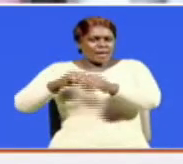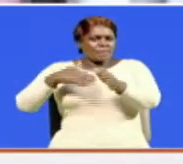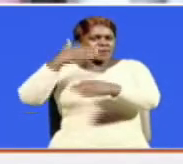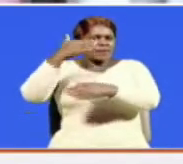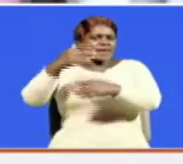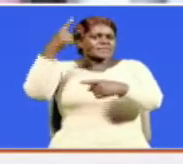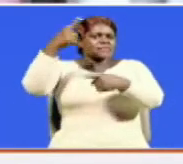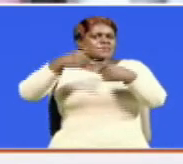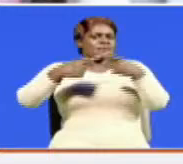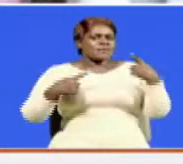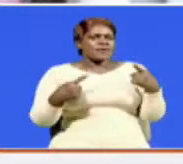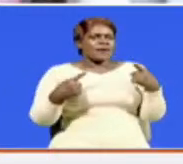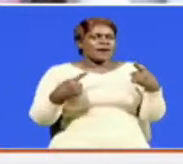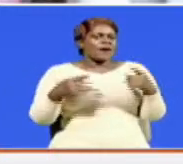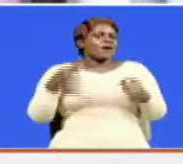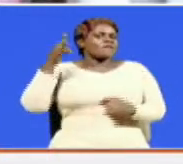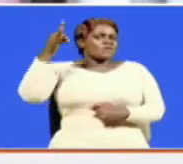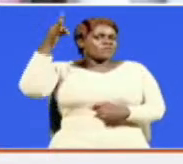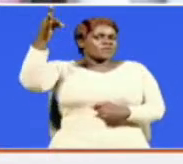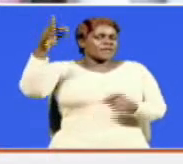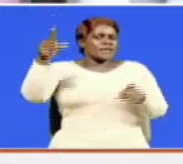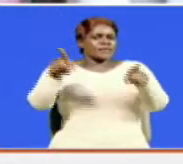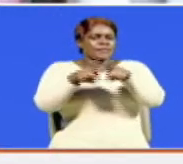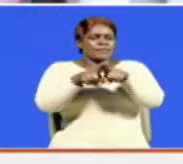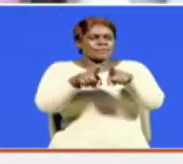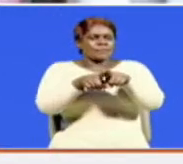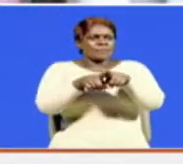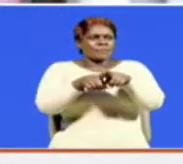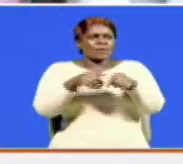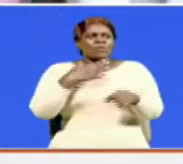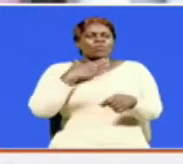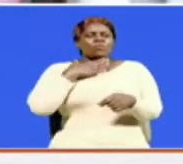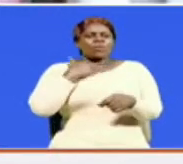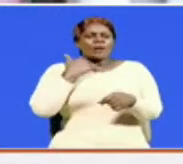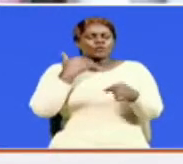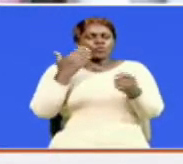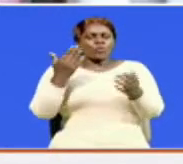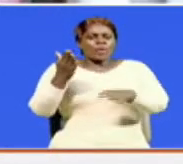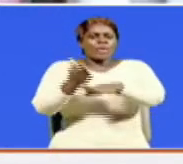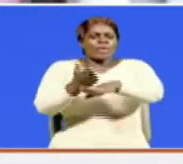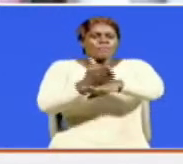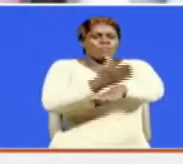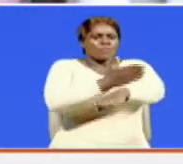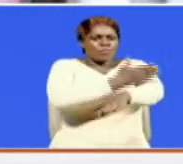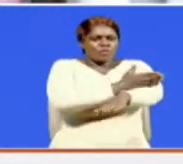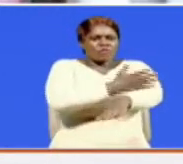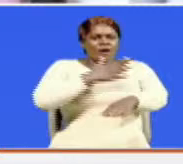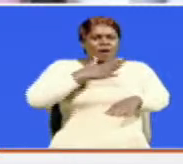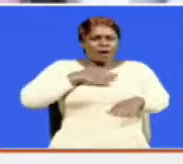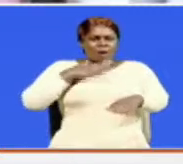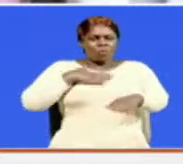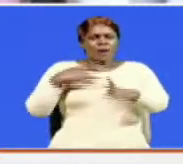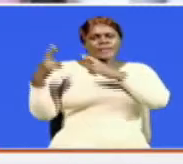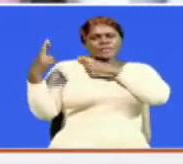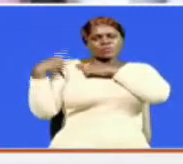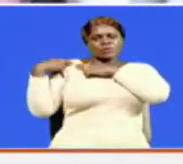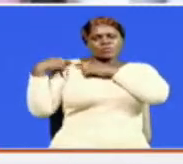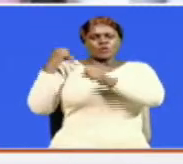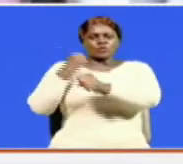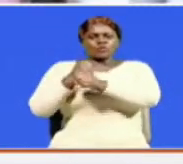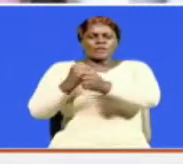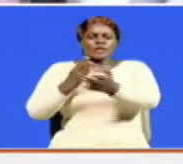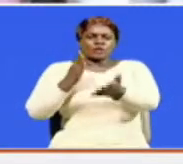year and into the future, we want to up our game to ensure